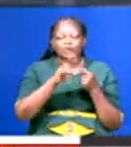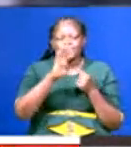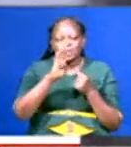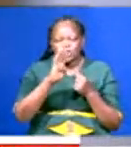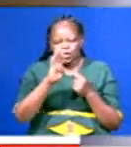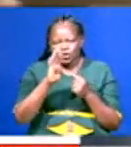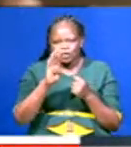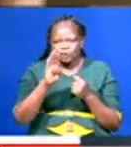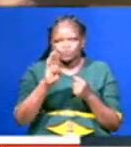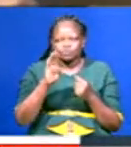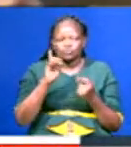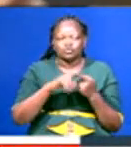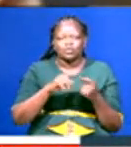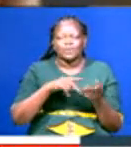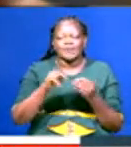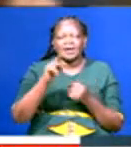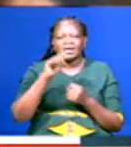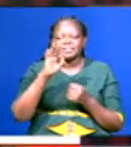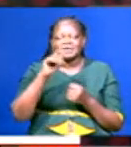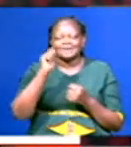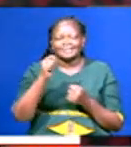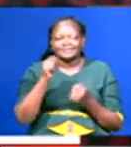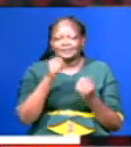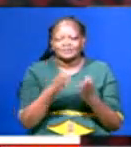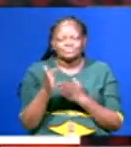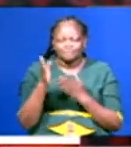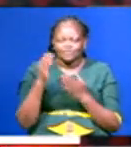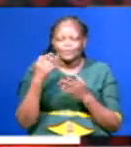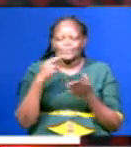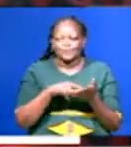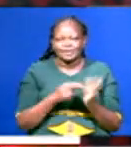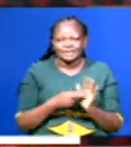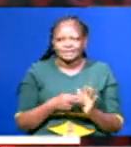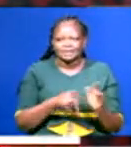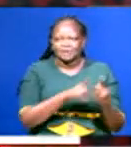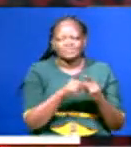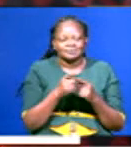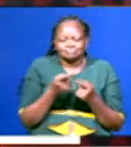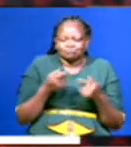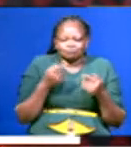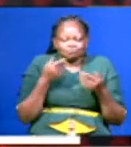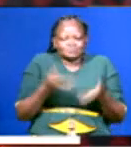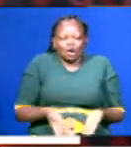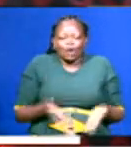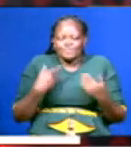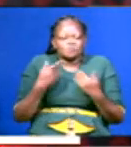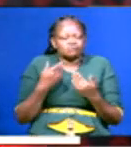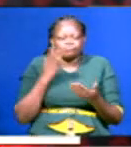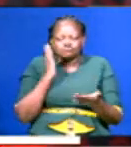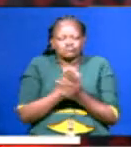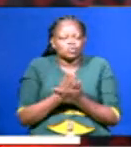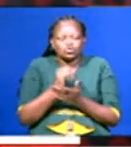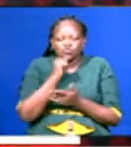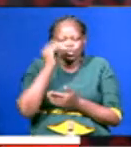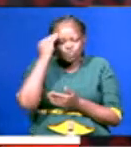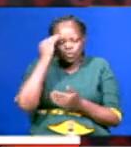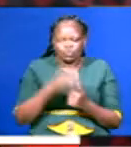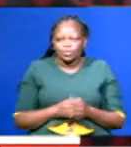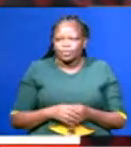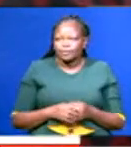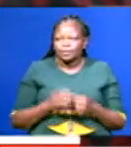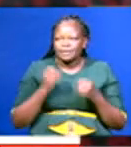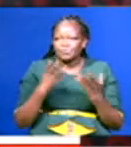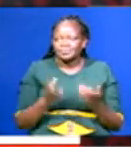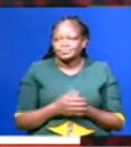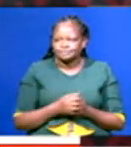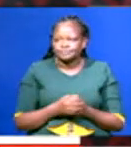fund to buy three key infrastructure projects. Even as I sit here, I'm still not convinced. What's the total amount of money that was